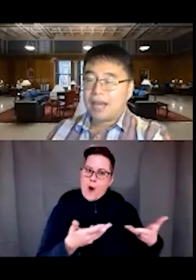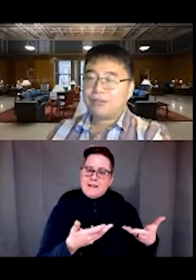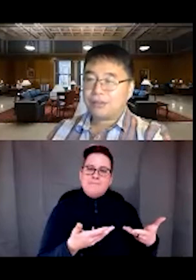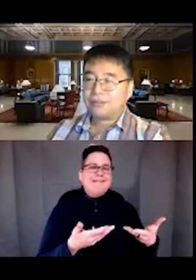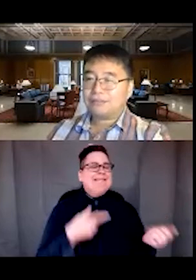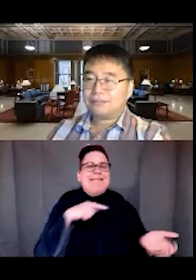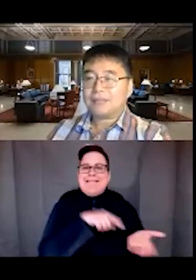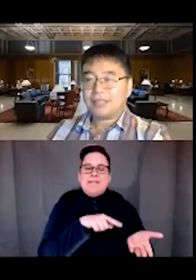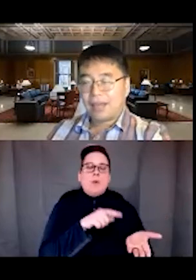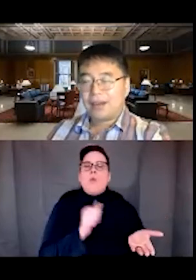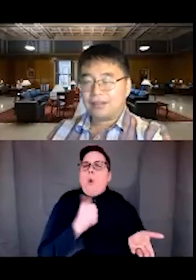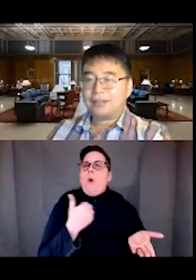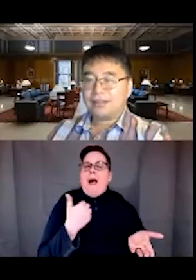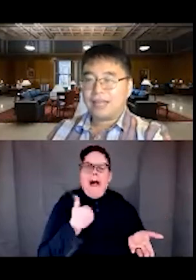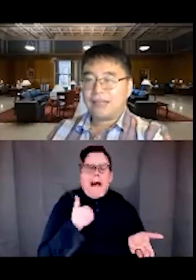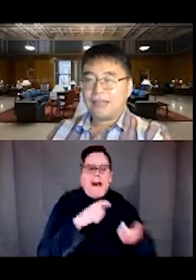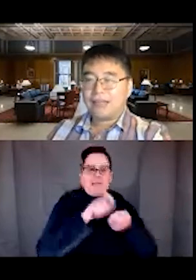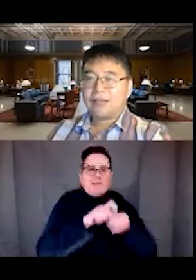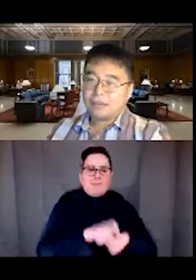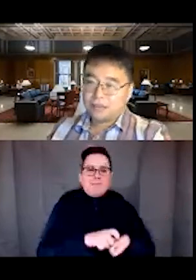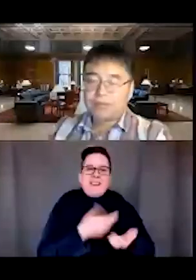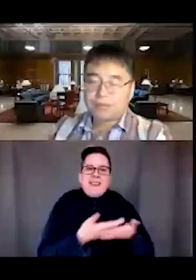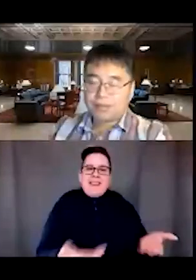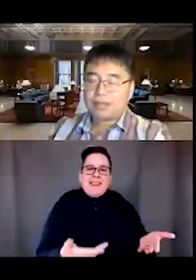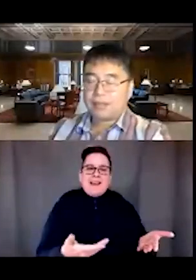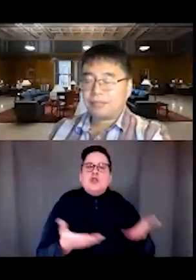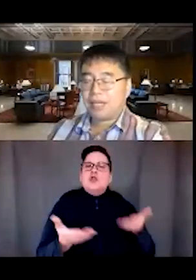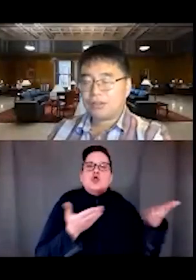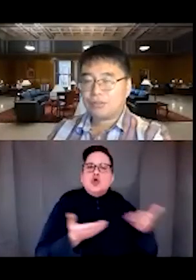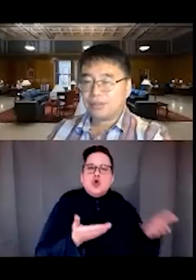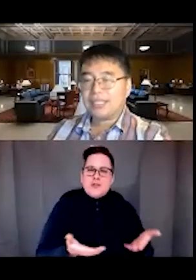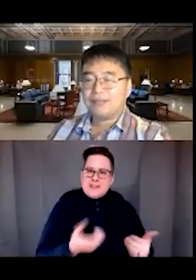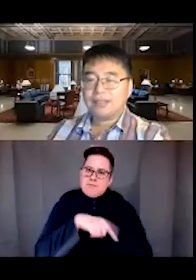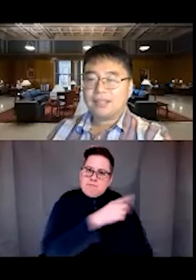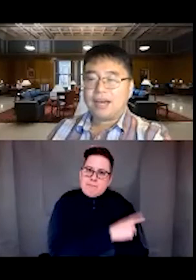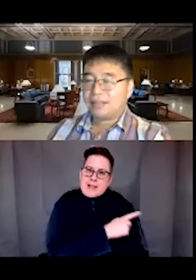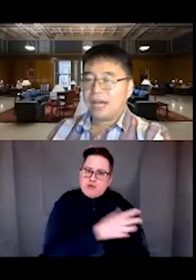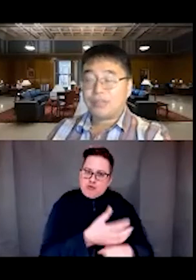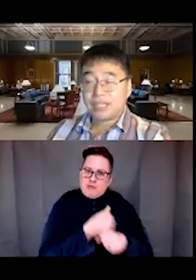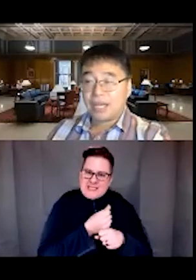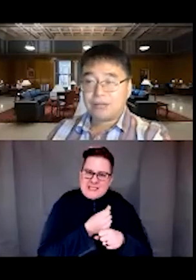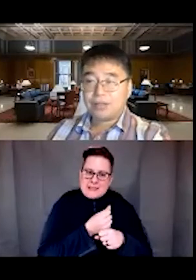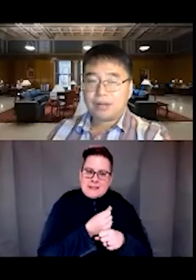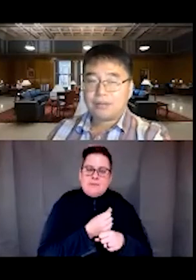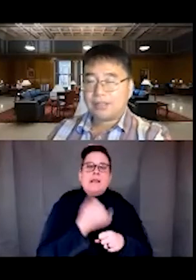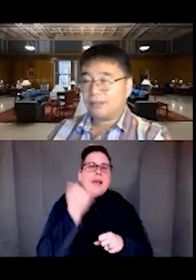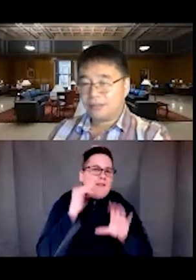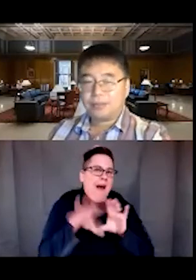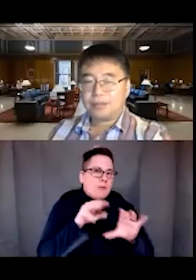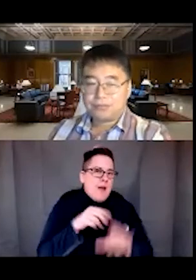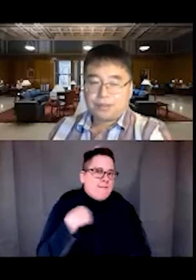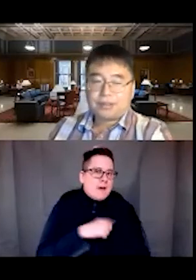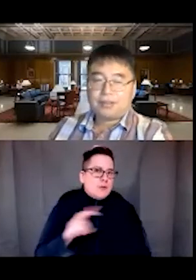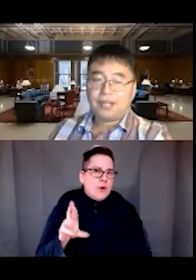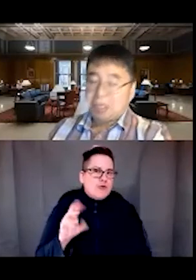not have certain cares that or services that these patients received outside of the URMC system,